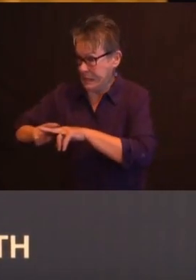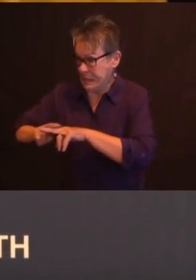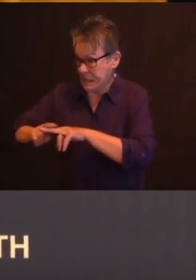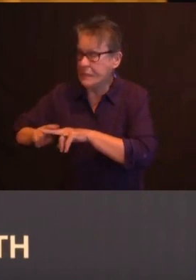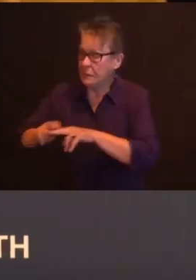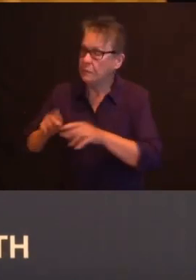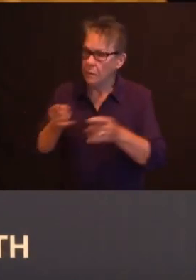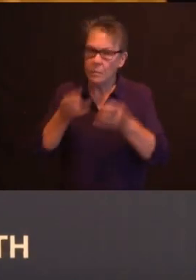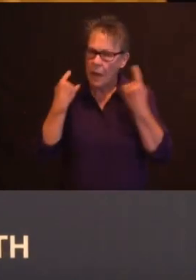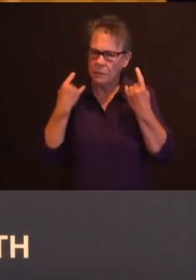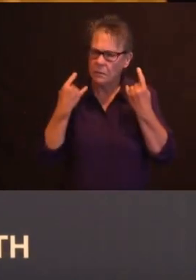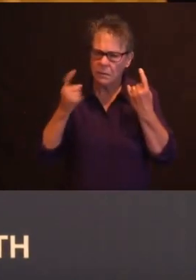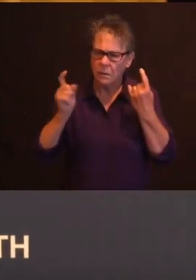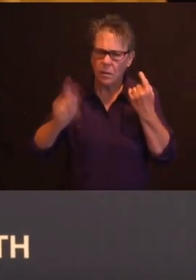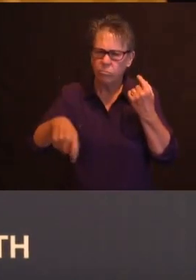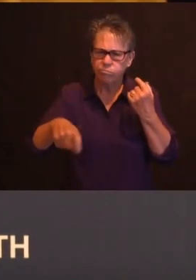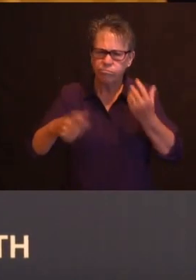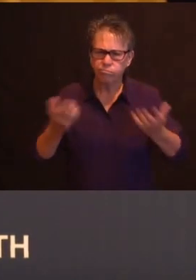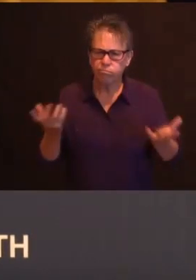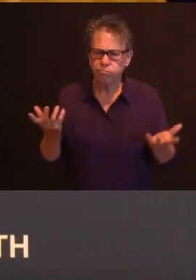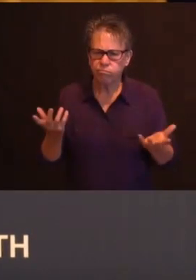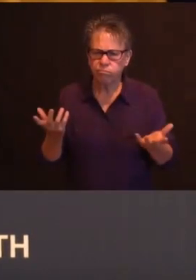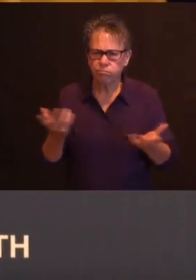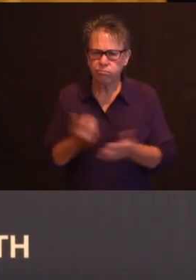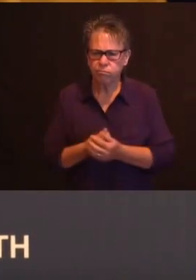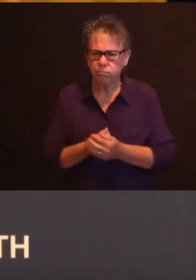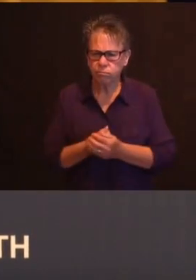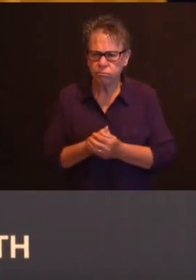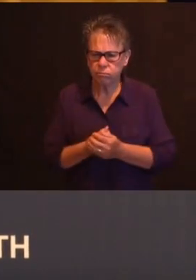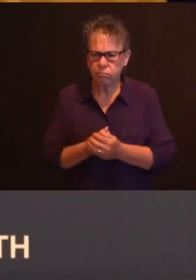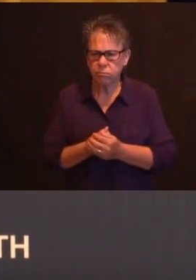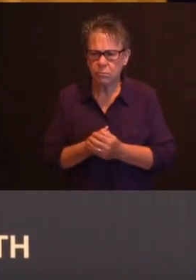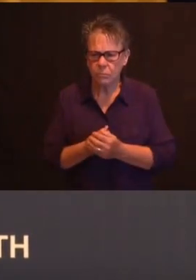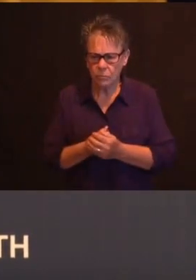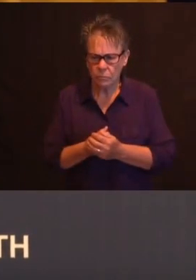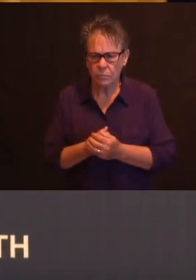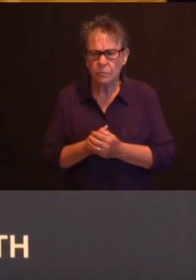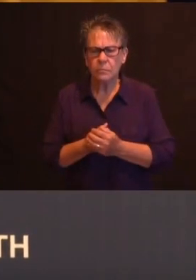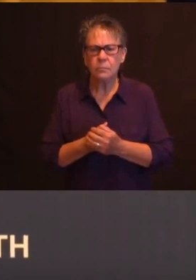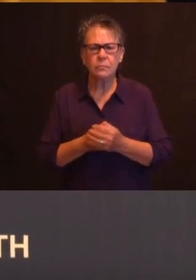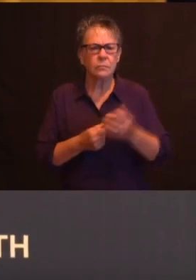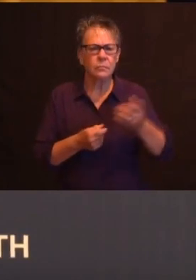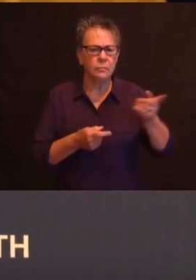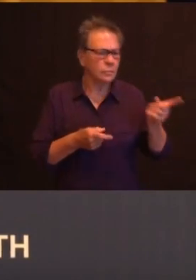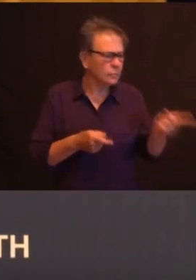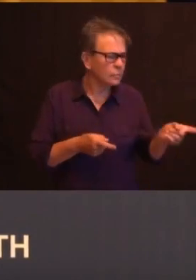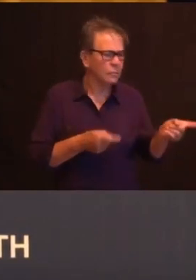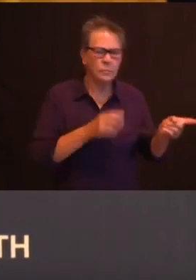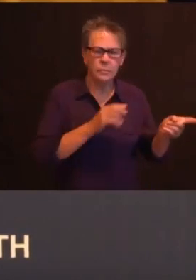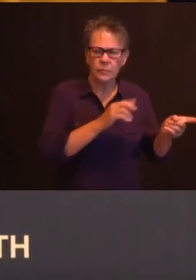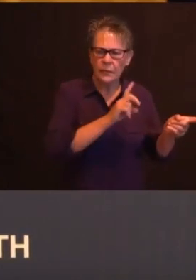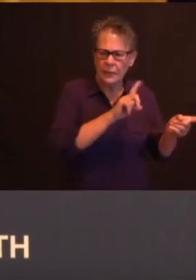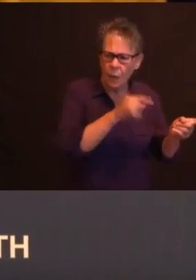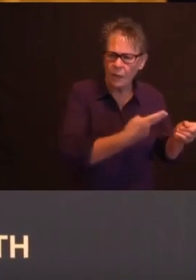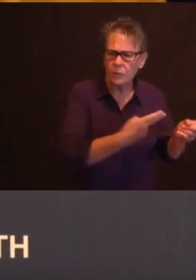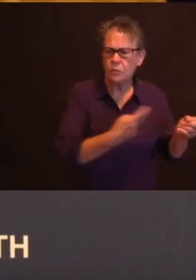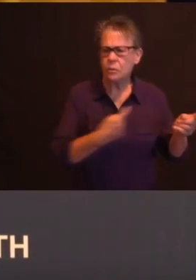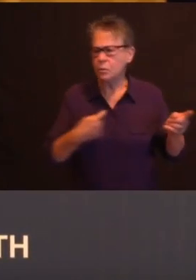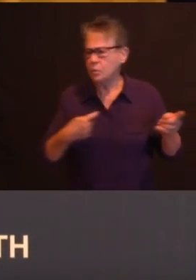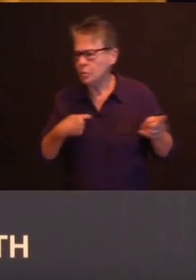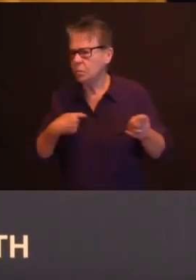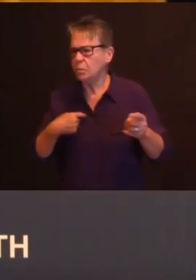Judy and her team and our folks were on intensively last weekend. We were looking with horror as cases began